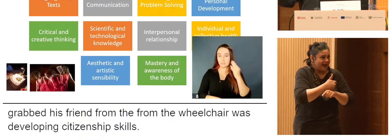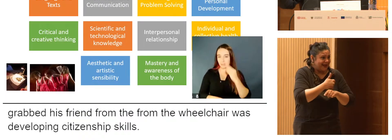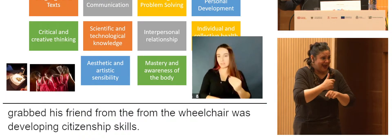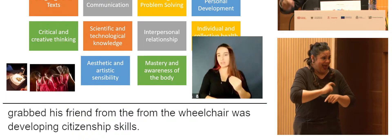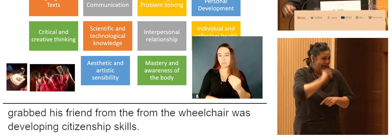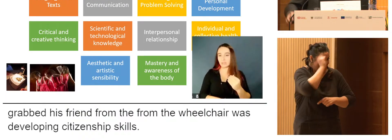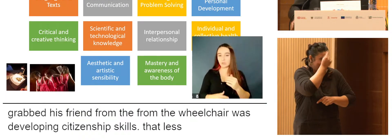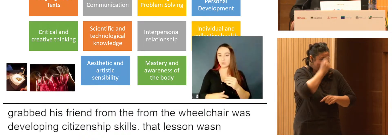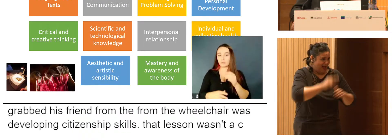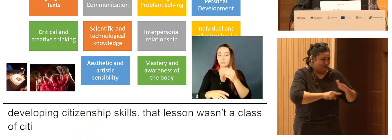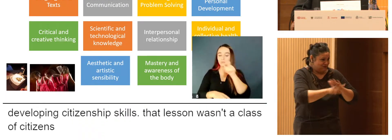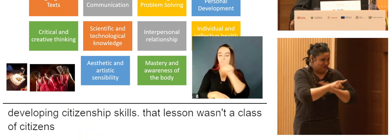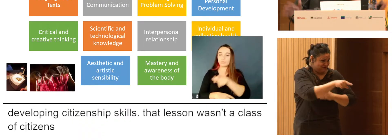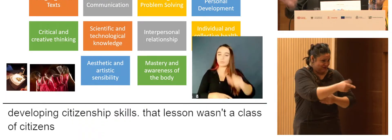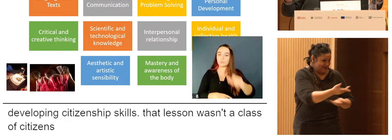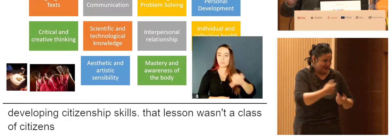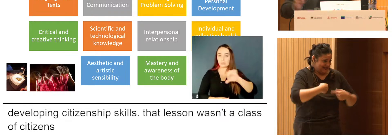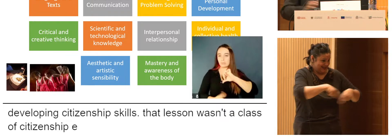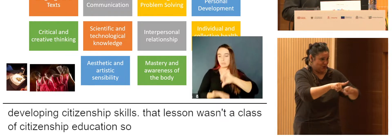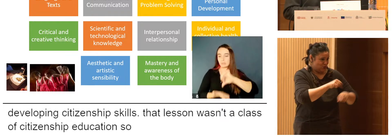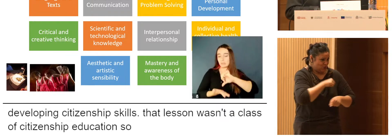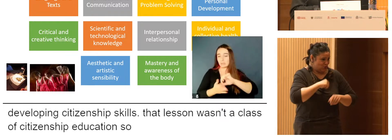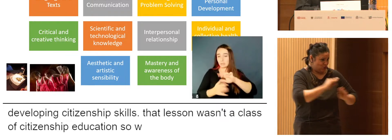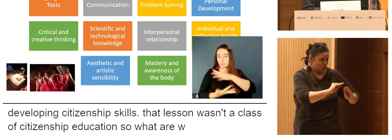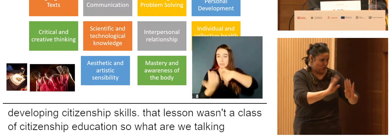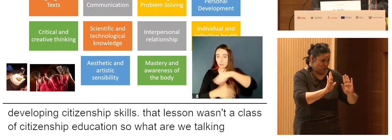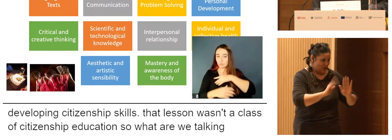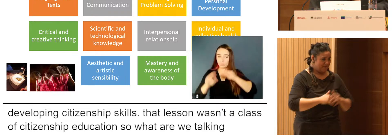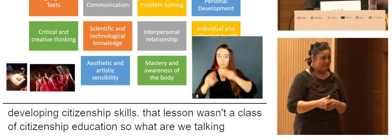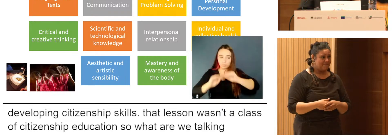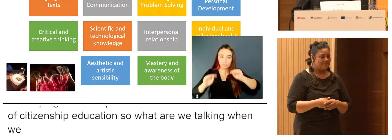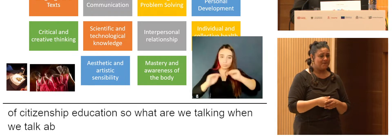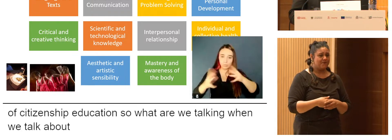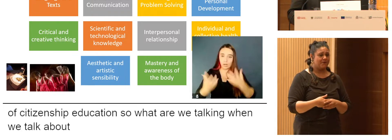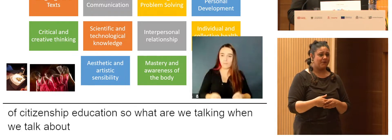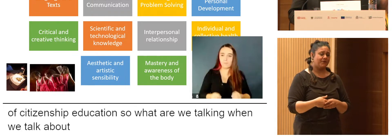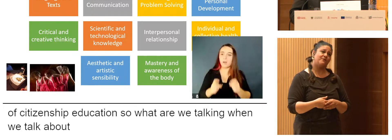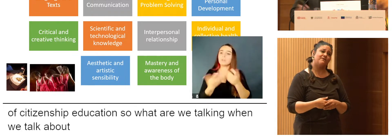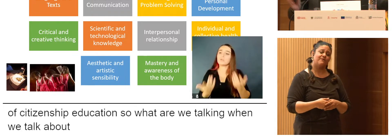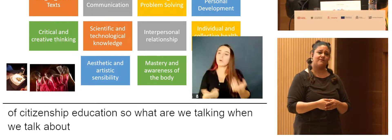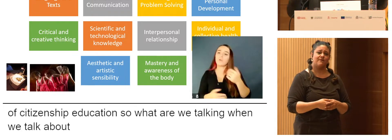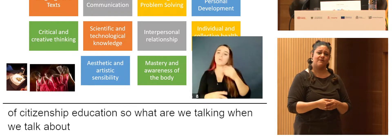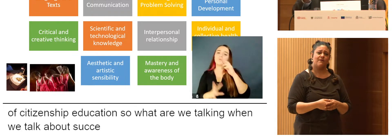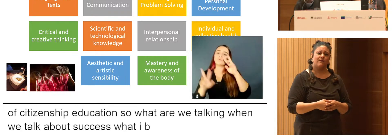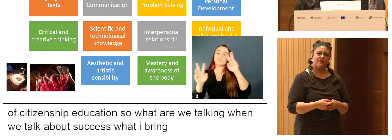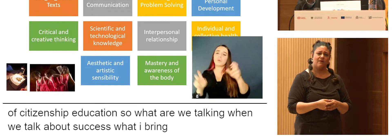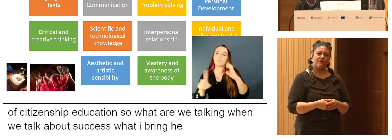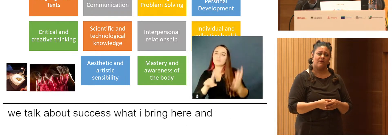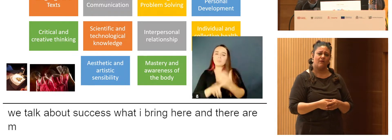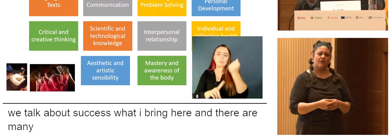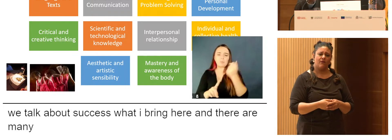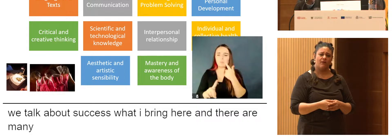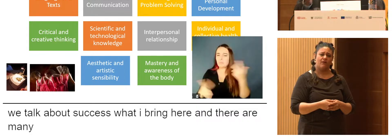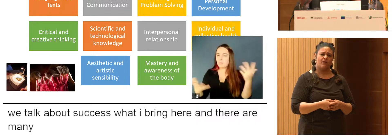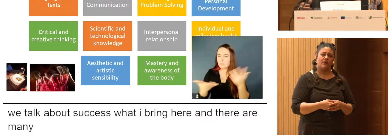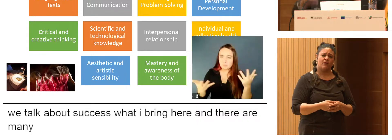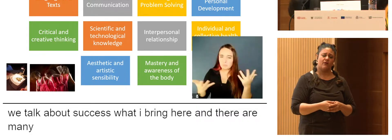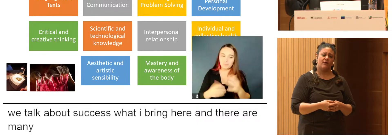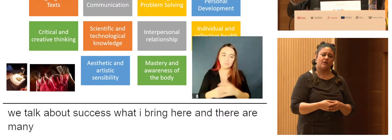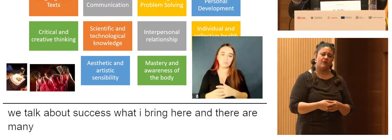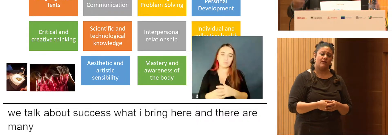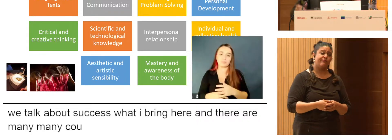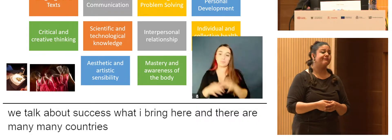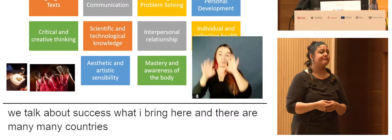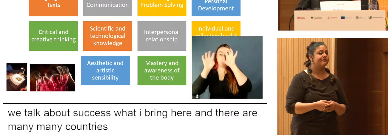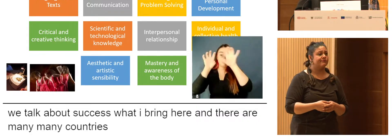citizenship education. So what are we talking when we talk about success? What I bring here, and there are many, many countries